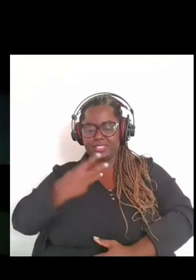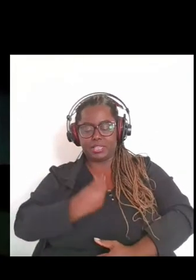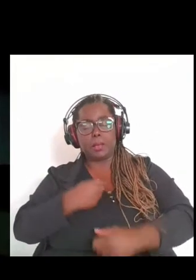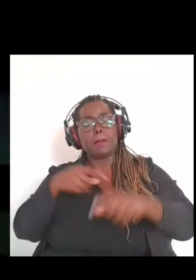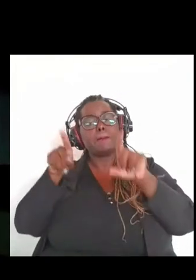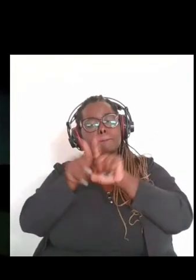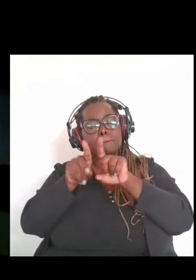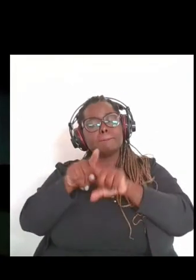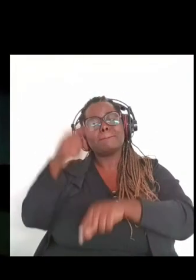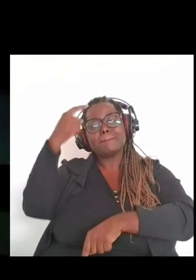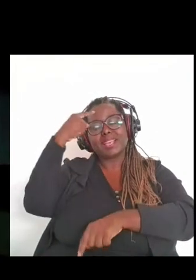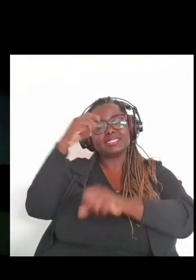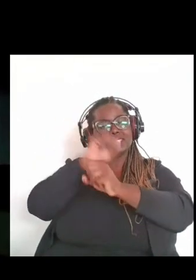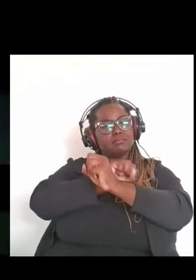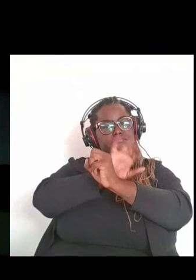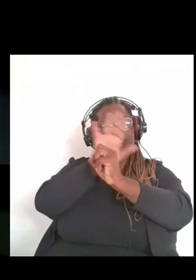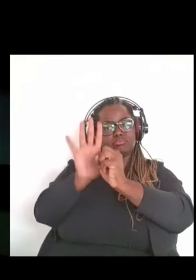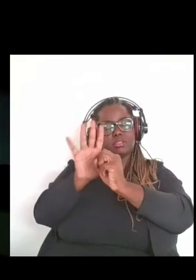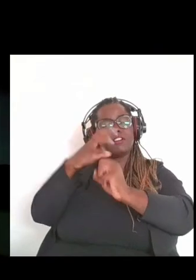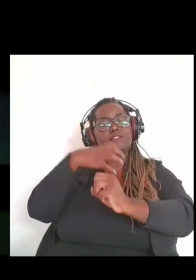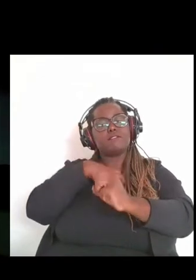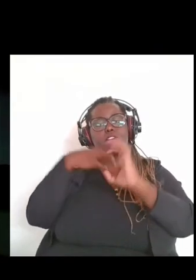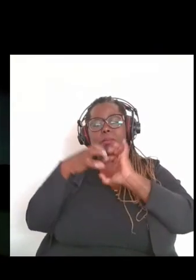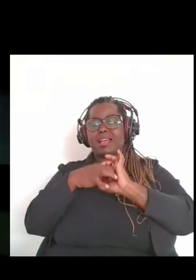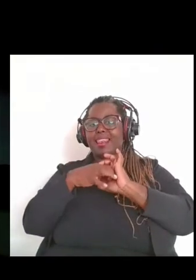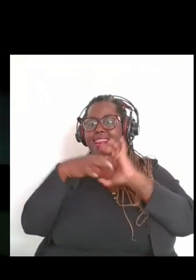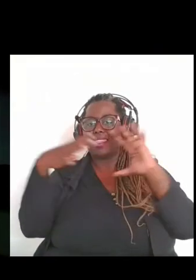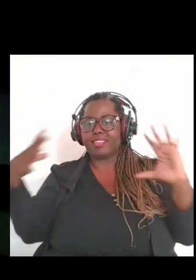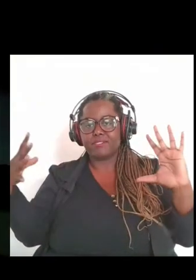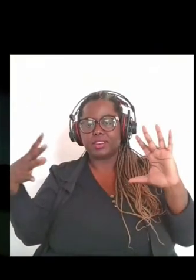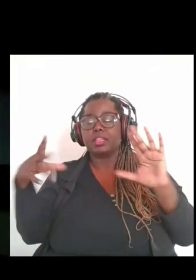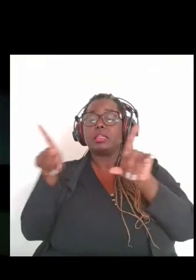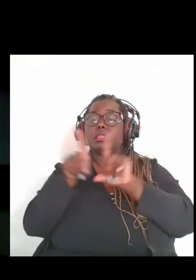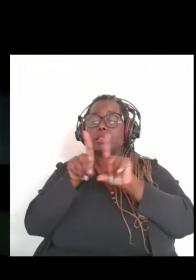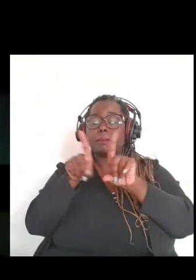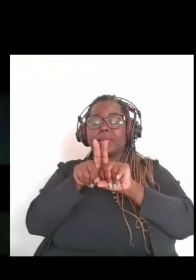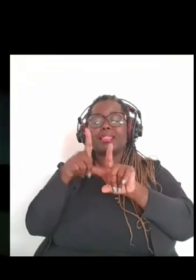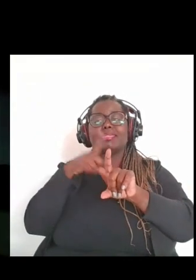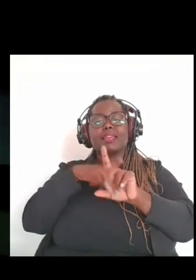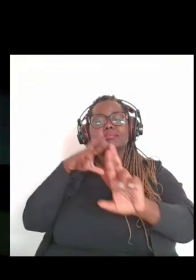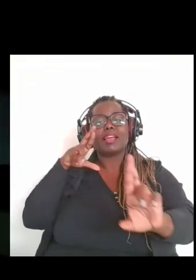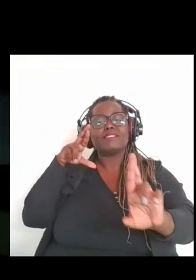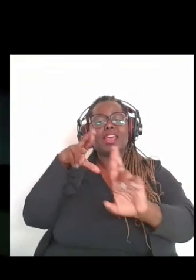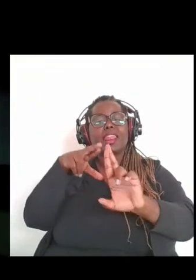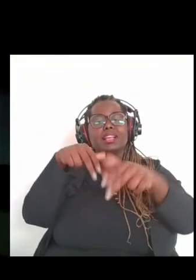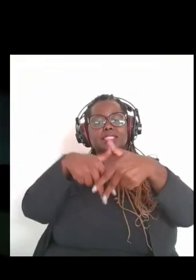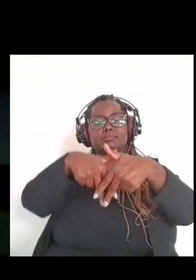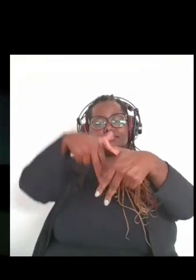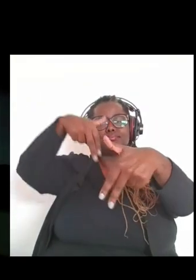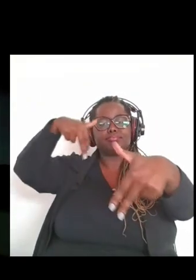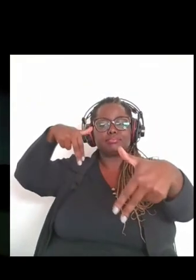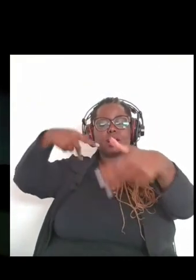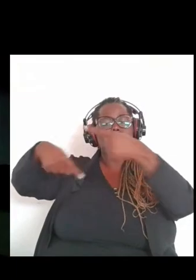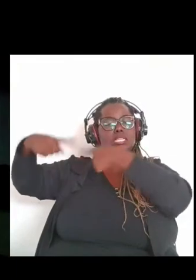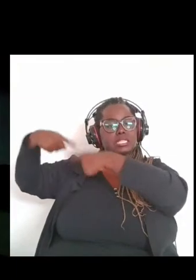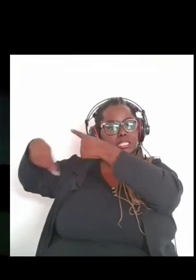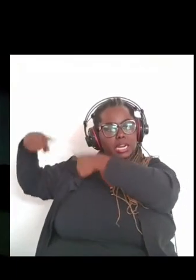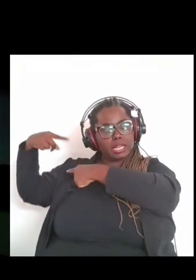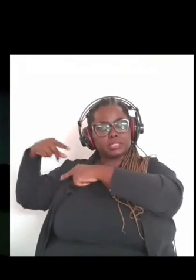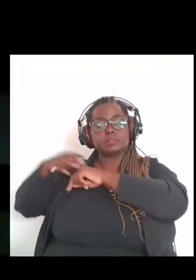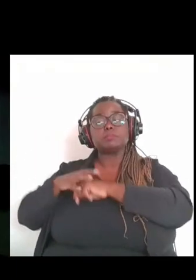of a travesty travesty that thinks of a a Freer way that looks to ancestral